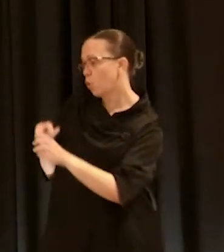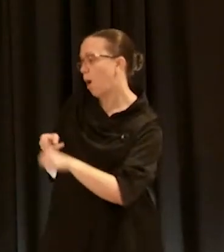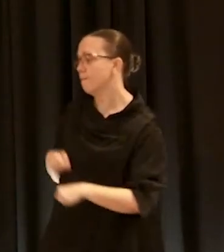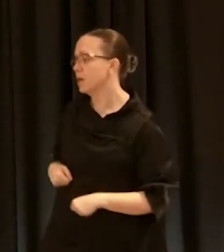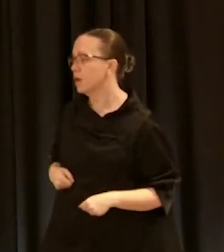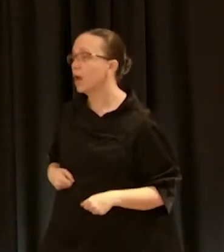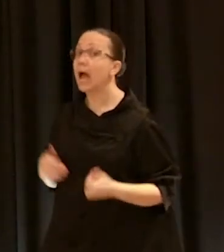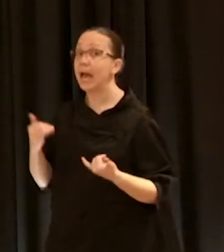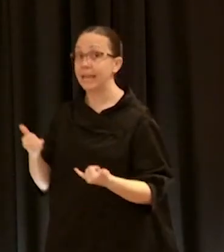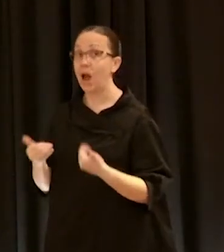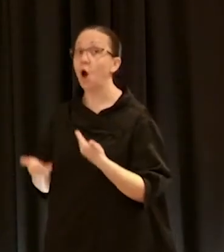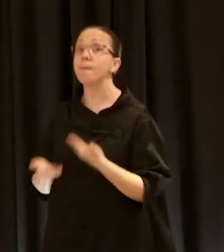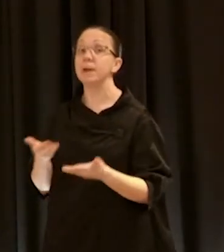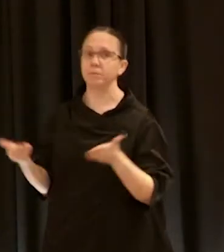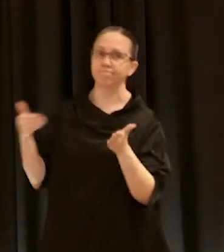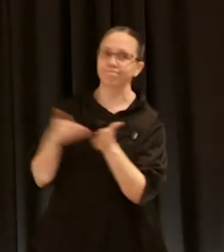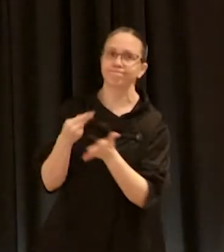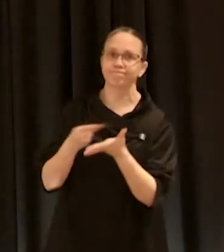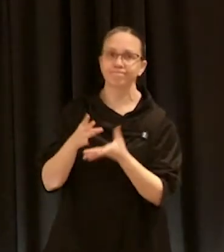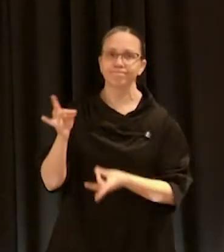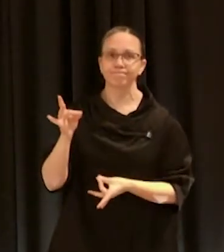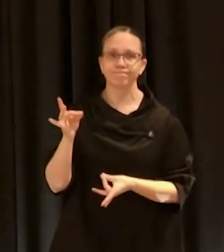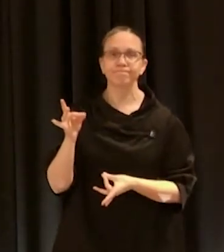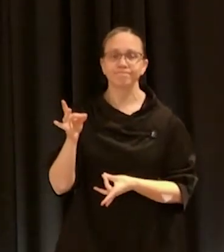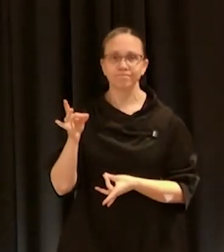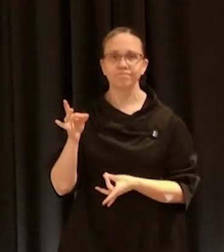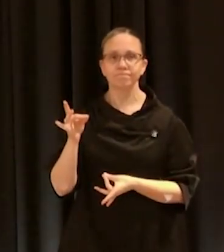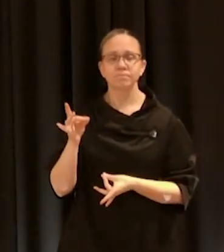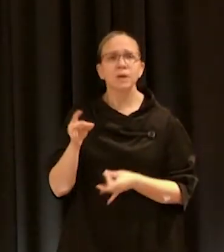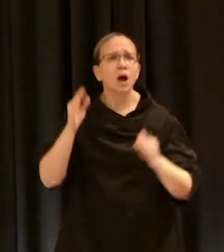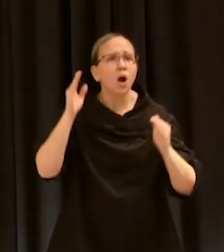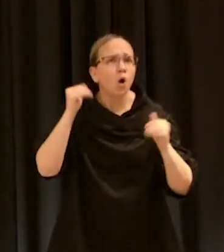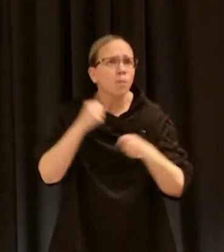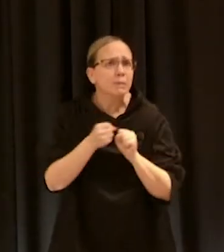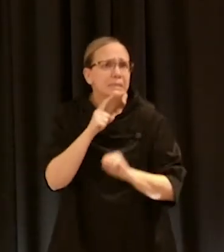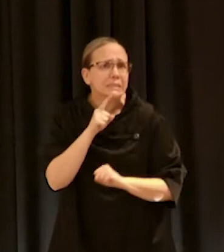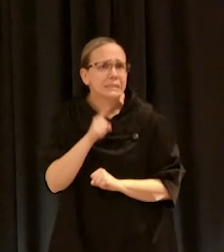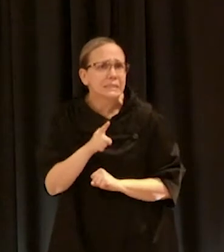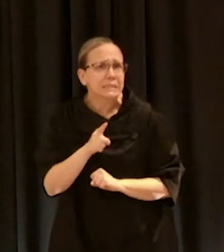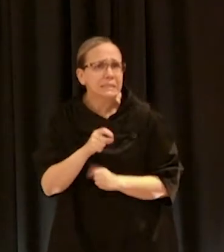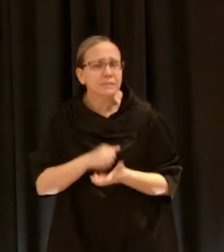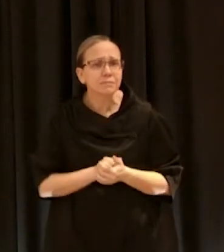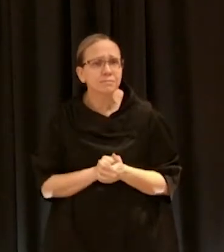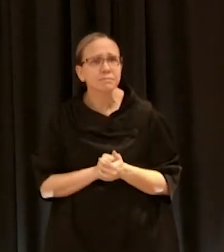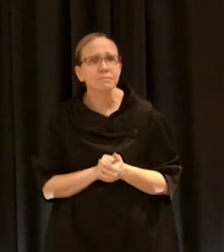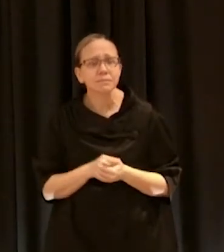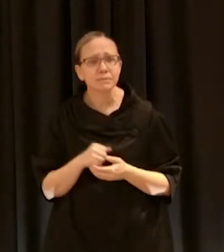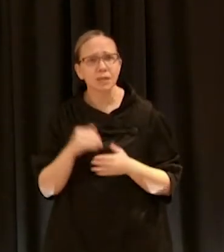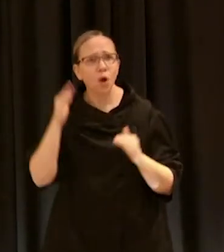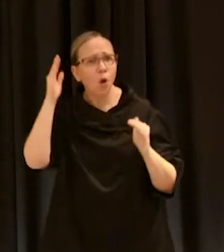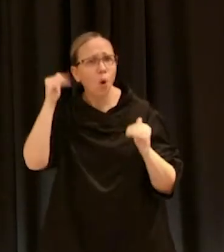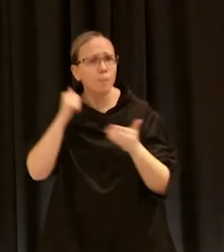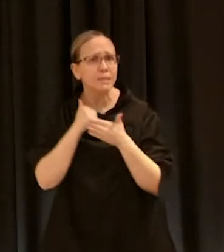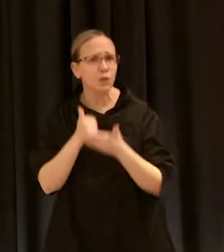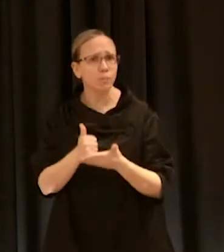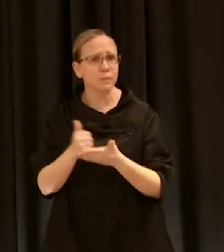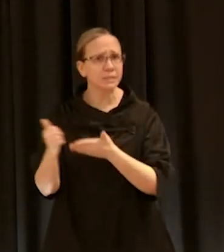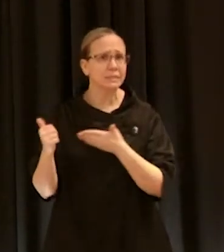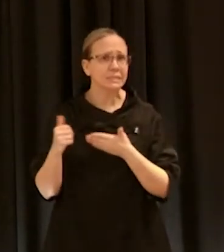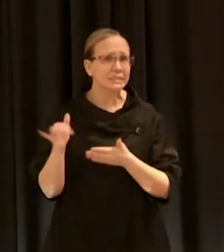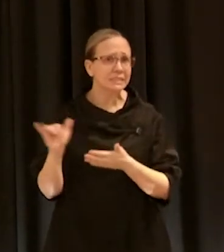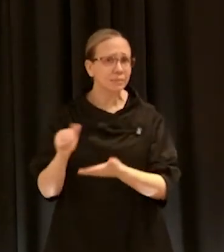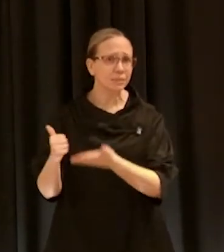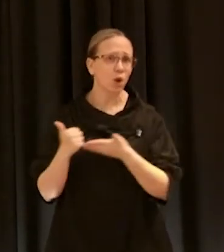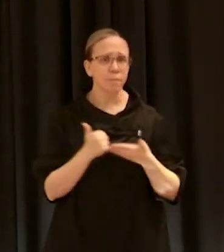you, now you may have blasphemed. I hope that makes sense. I hope this is helping you like it helped